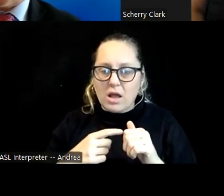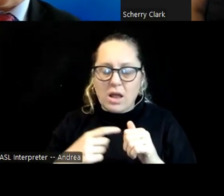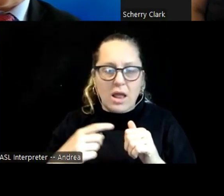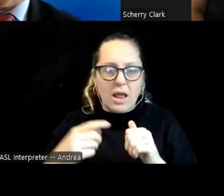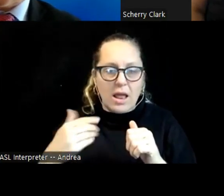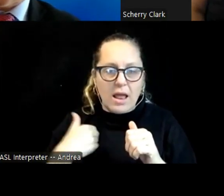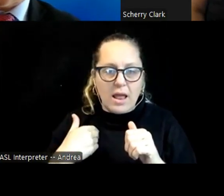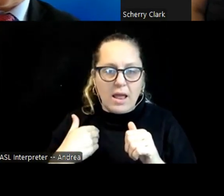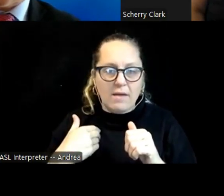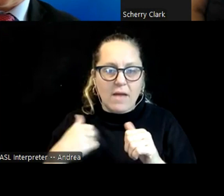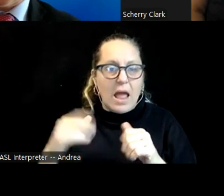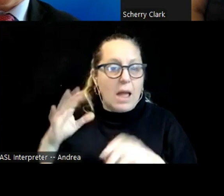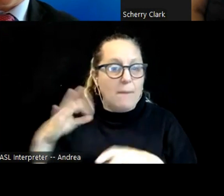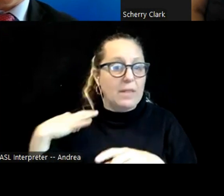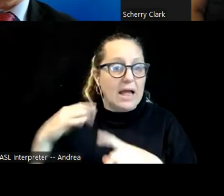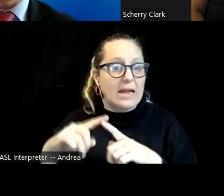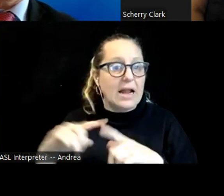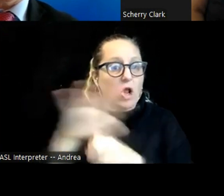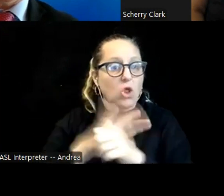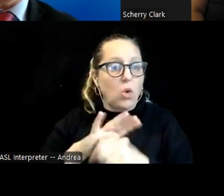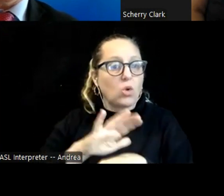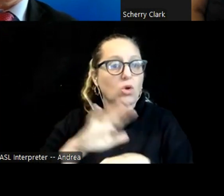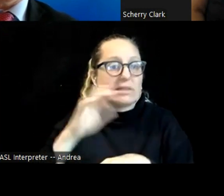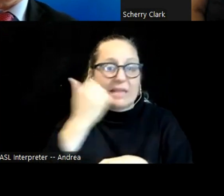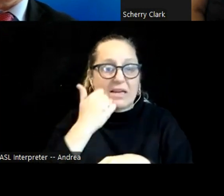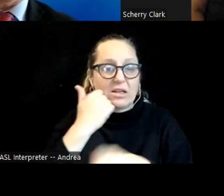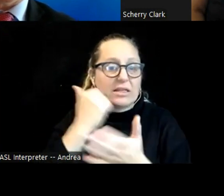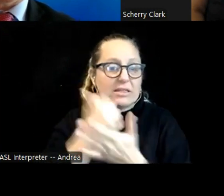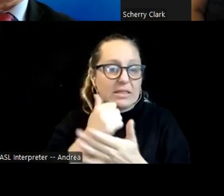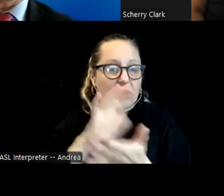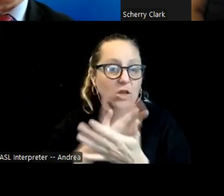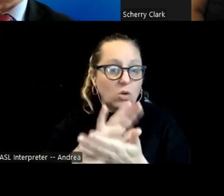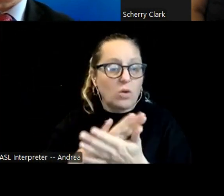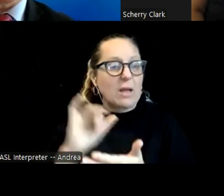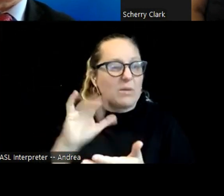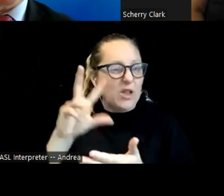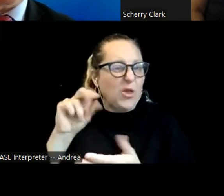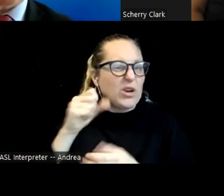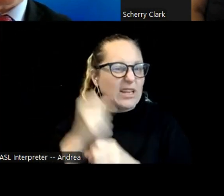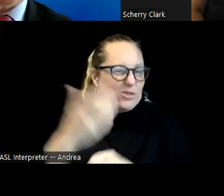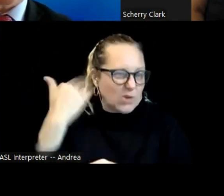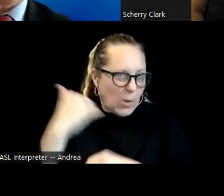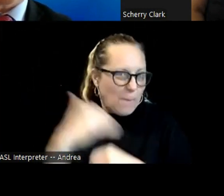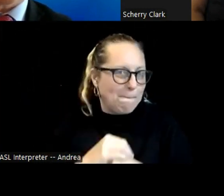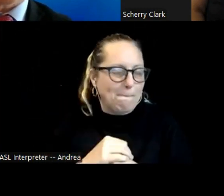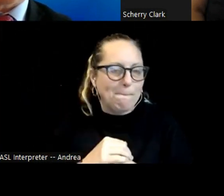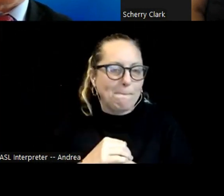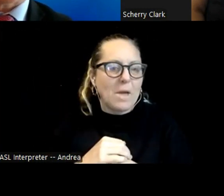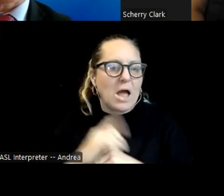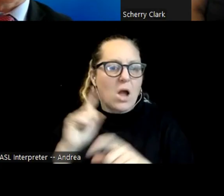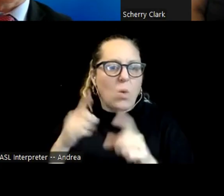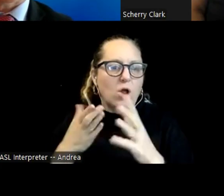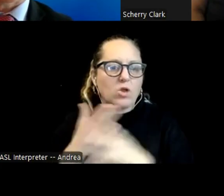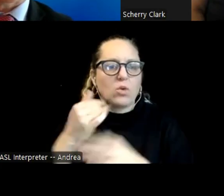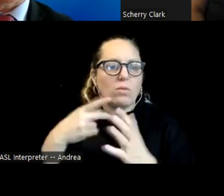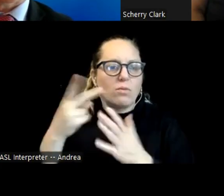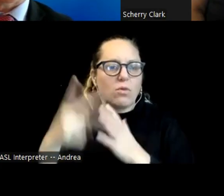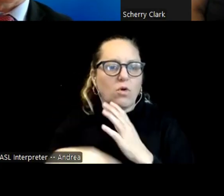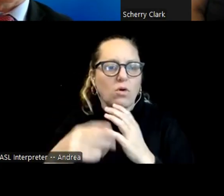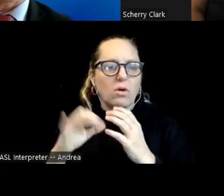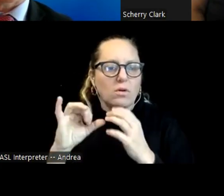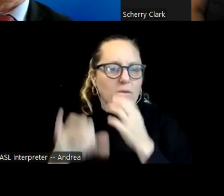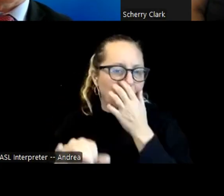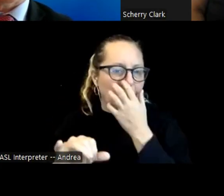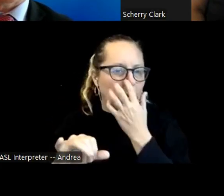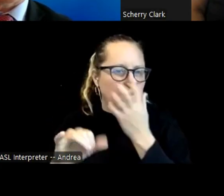applied at a local dental assisting school. This was about 30 years ago. I went through that program, which was